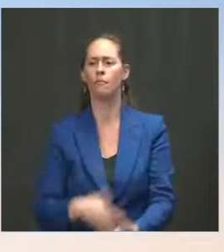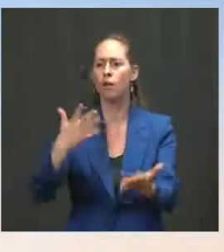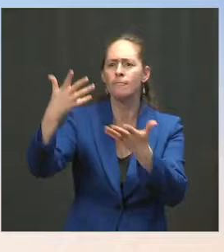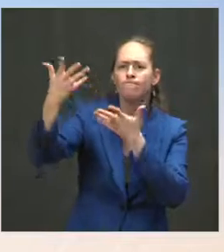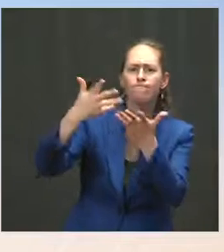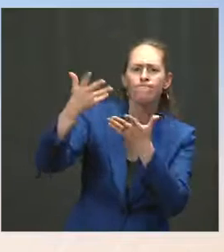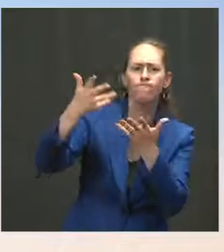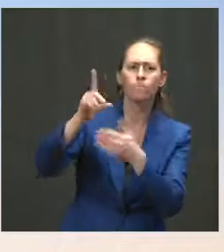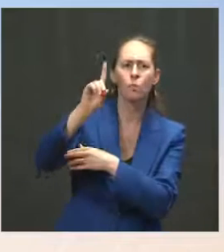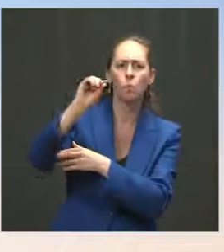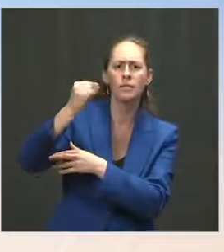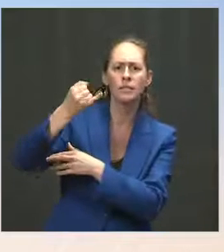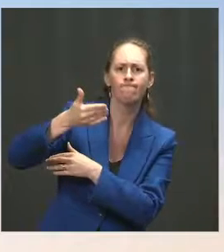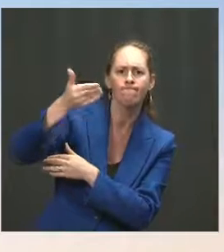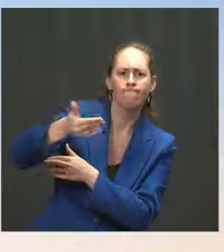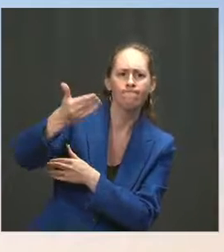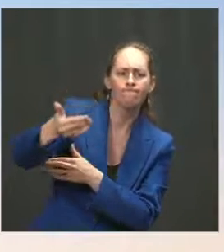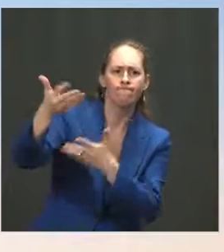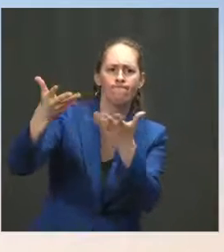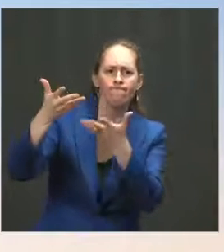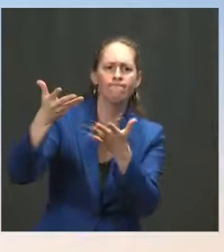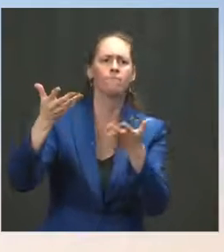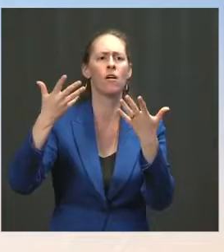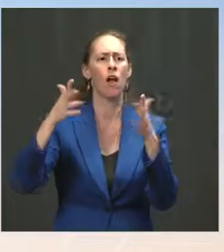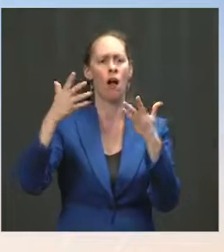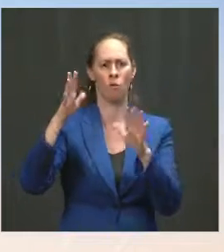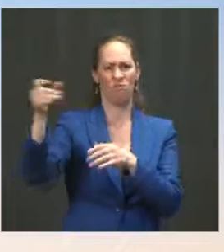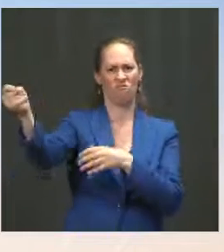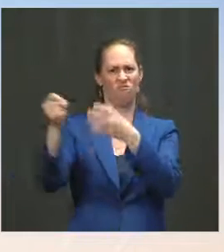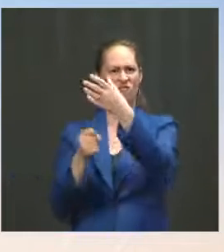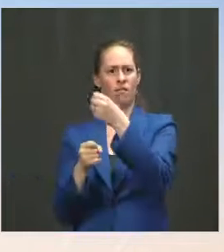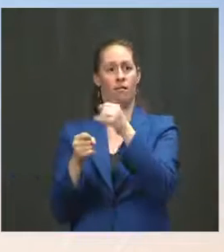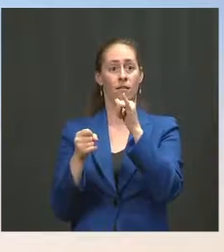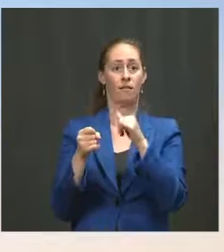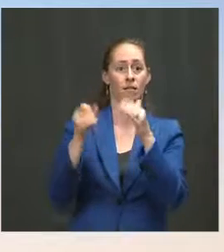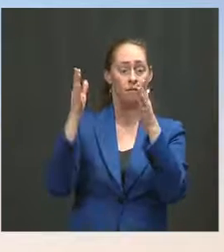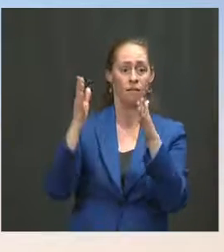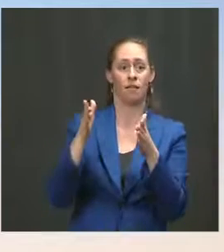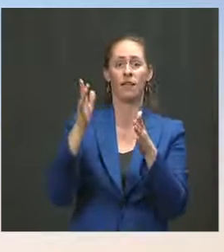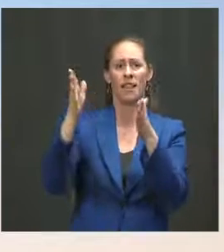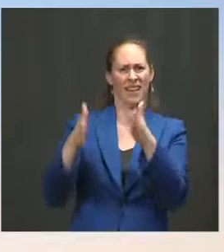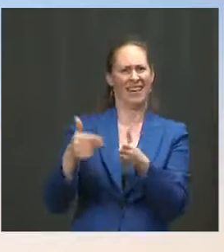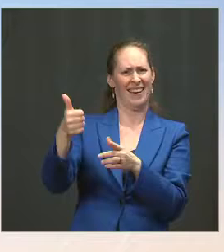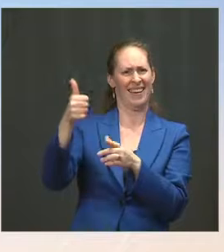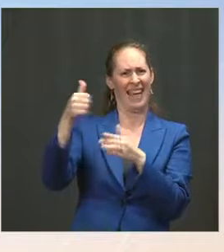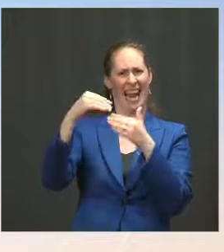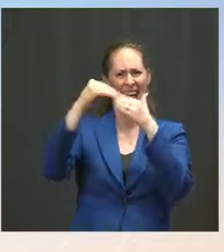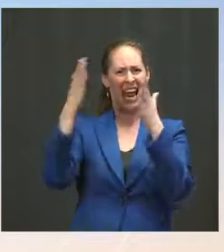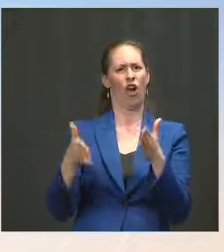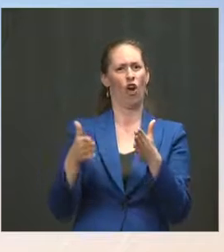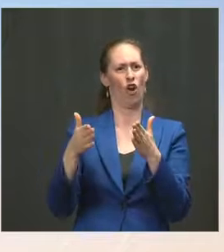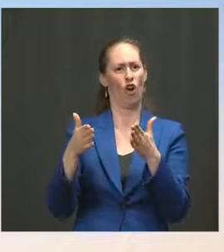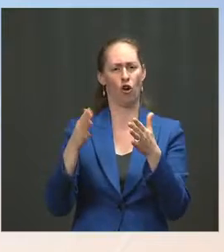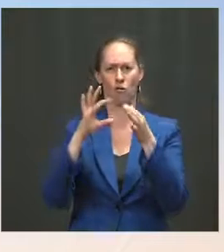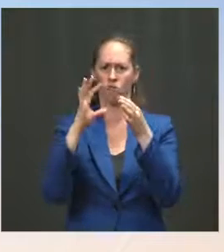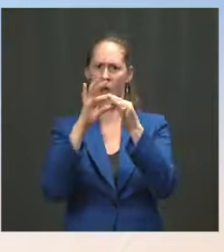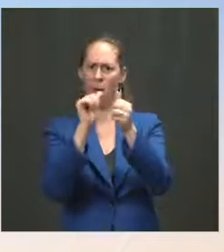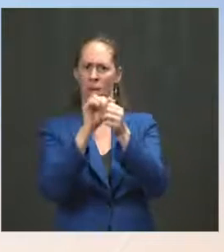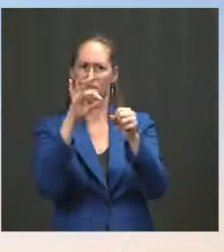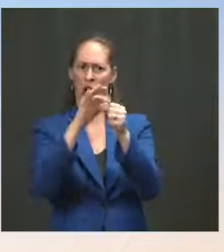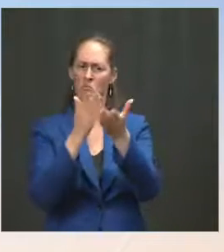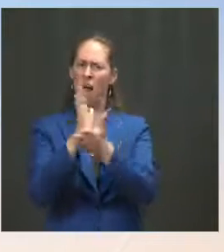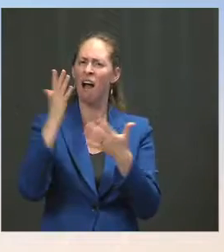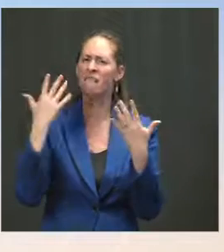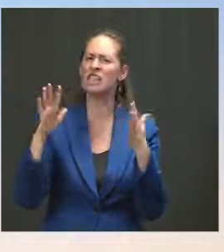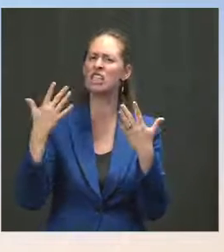including nominating voting rights leaders in the voting rights community to play important roles in the Department of Justice.